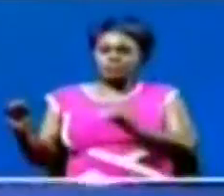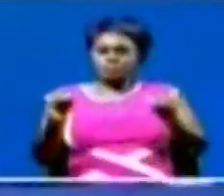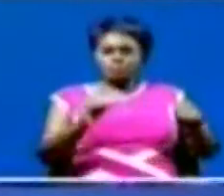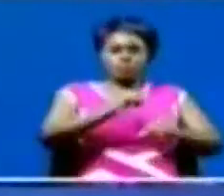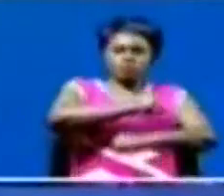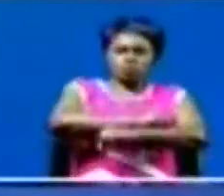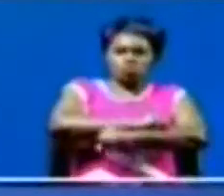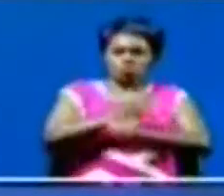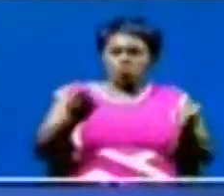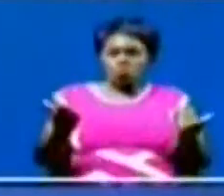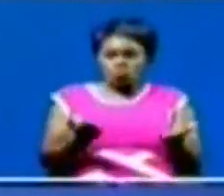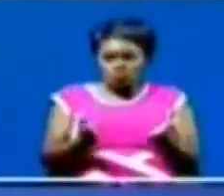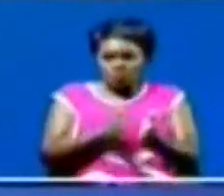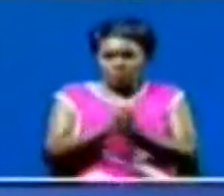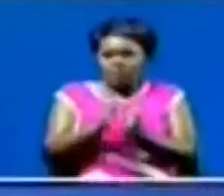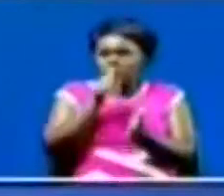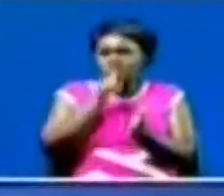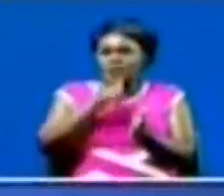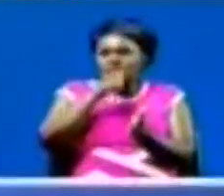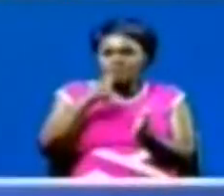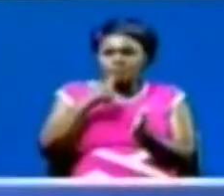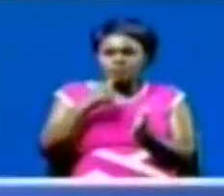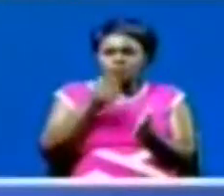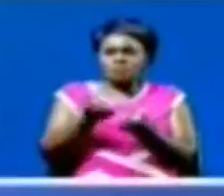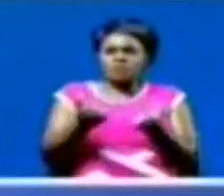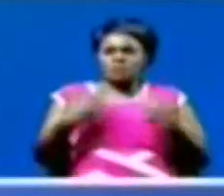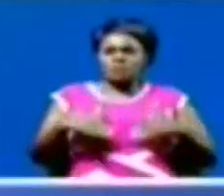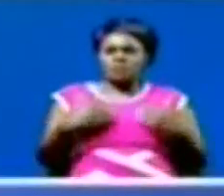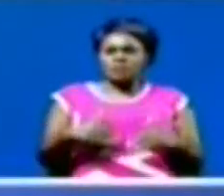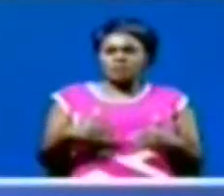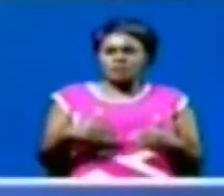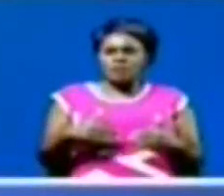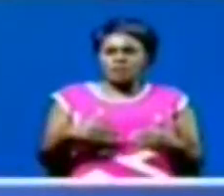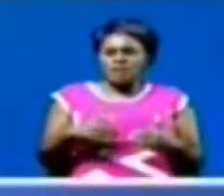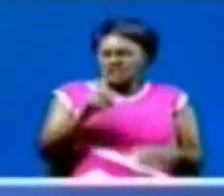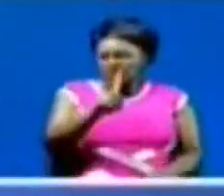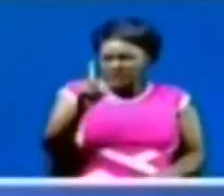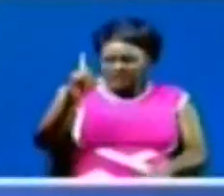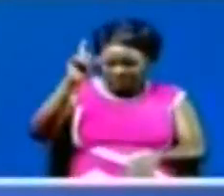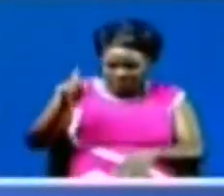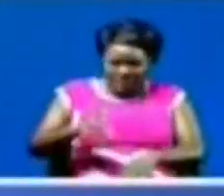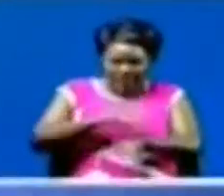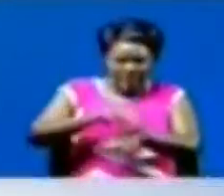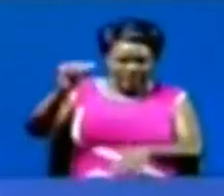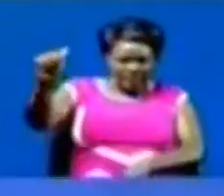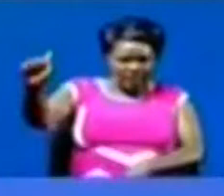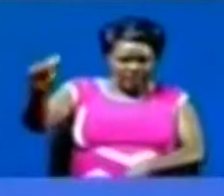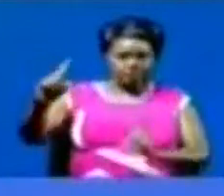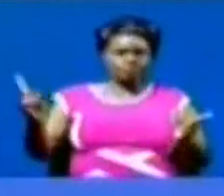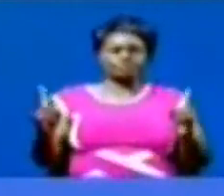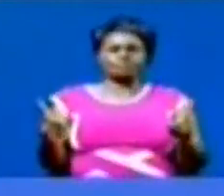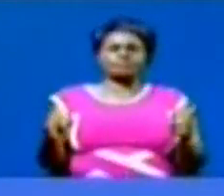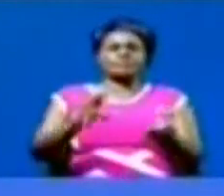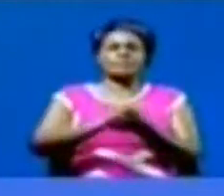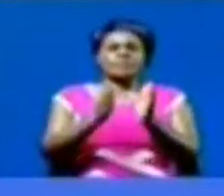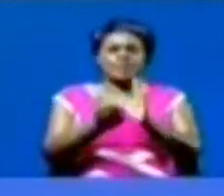to be eliciting excitement among private school investors. It's not that every student must attain an A to